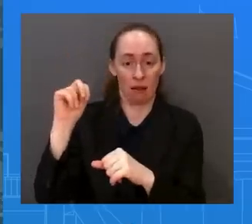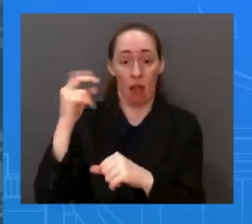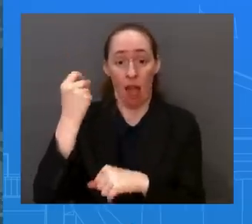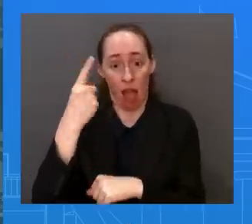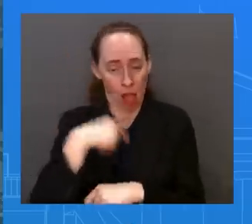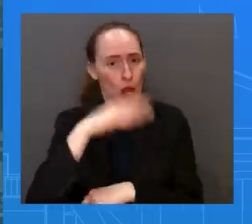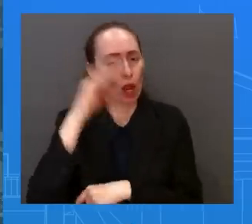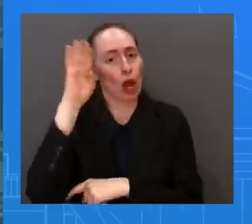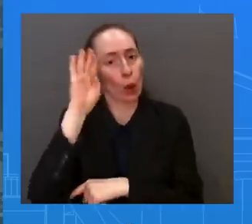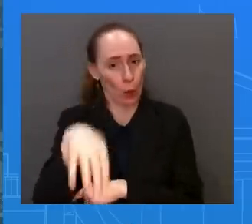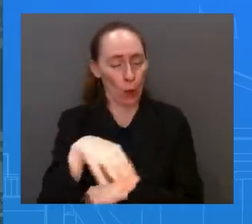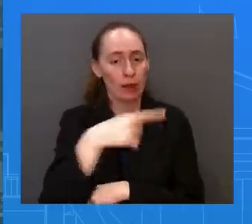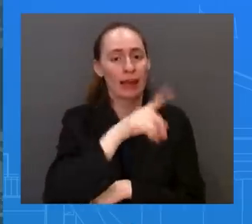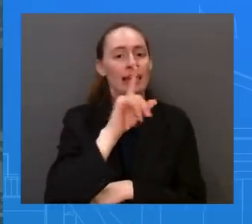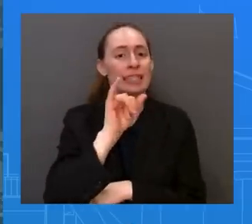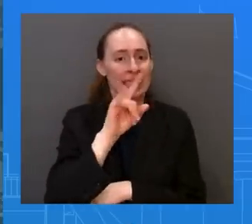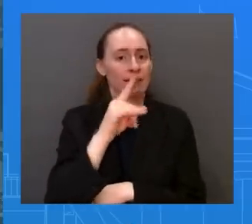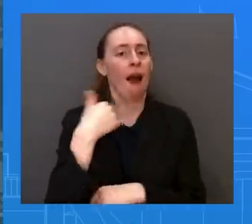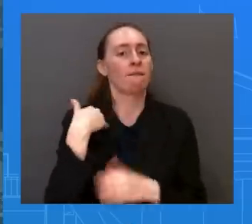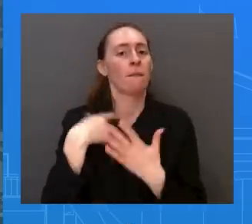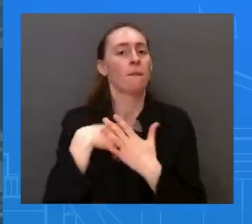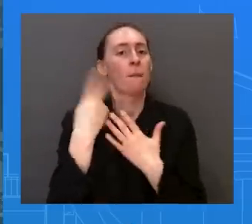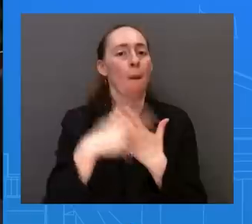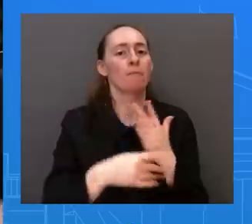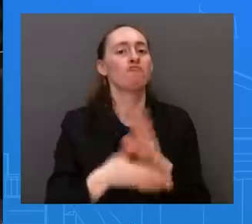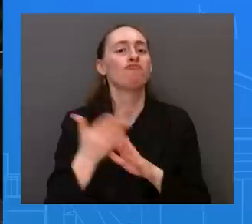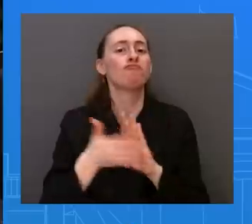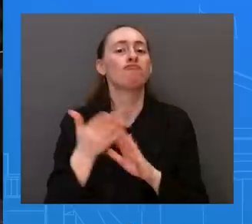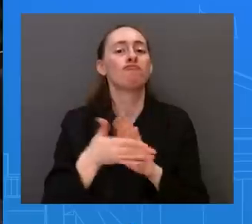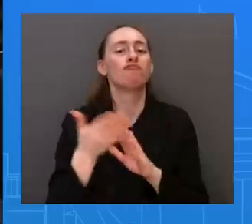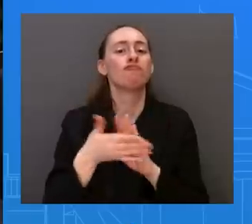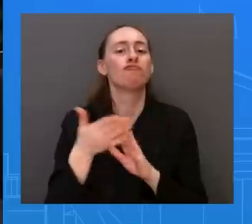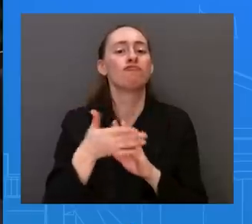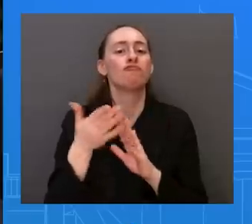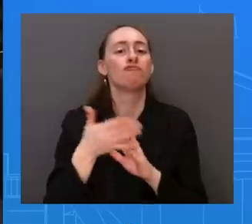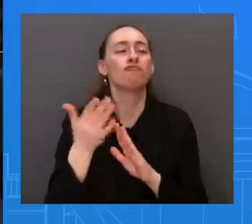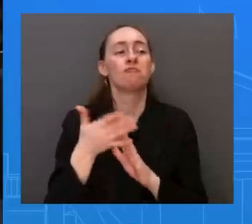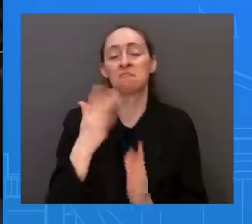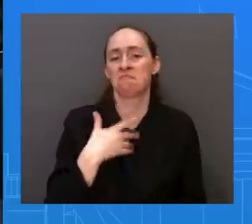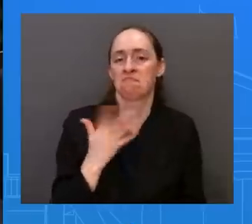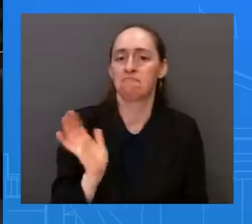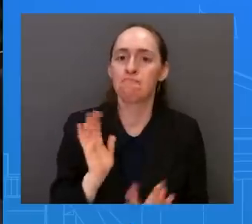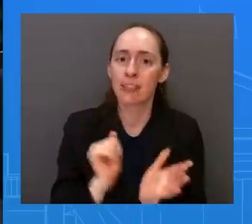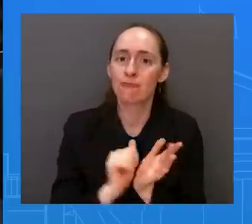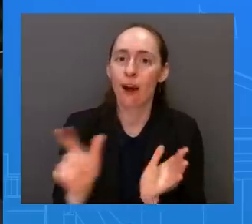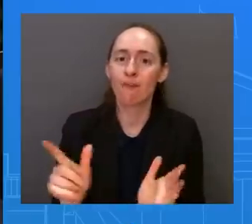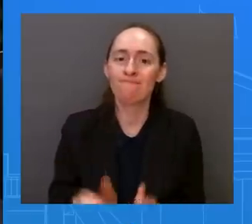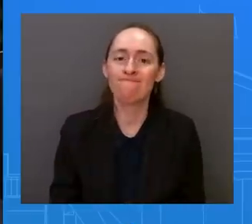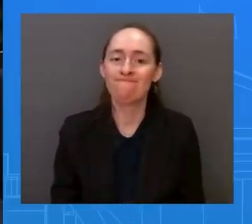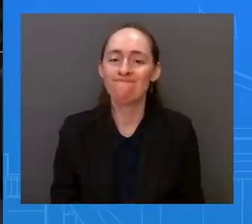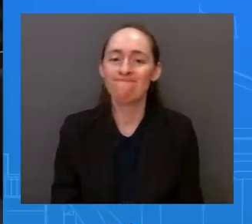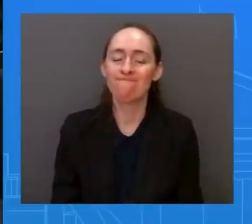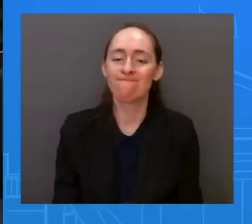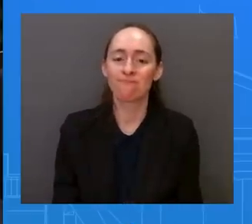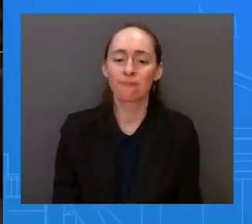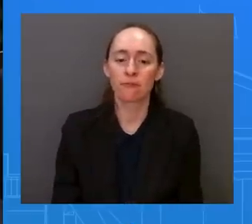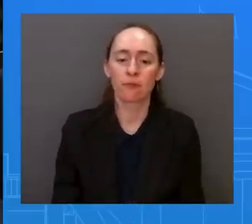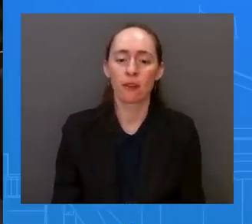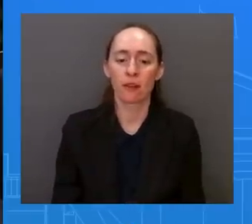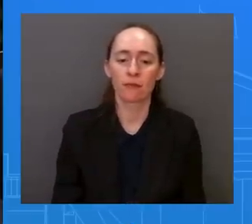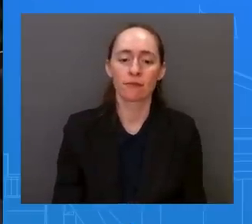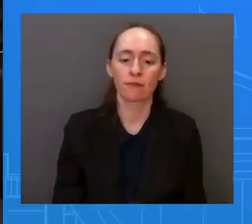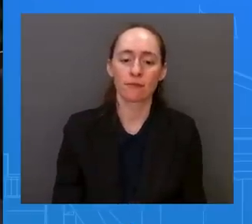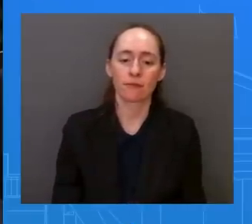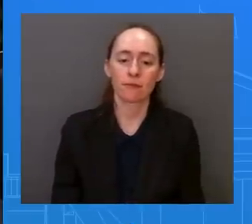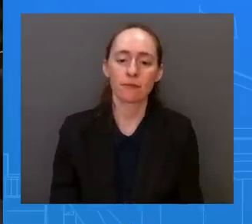anything more to say or to share. How is it possible that this administration discovered at least